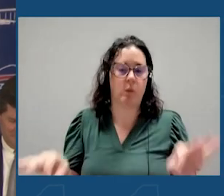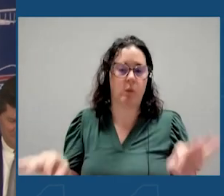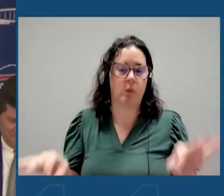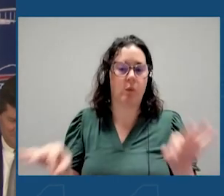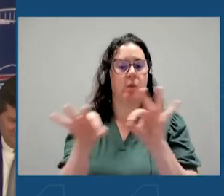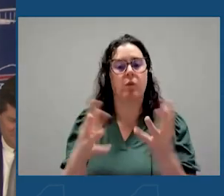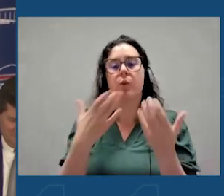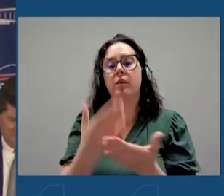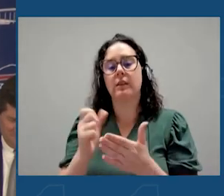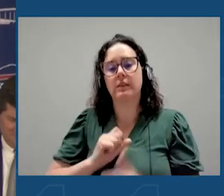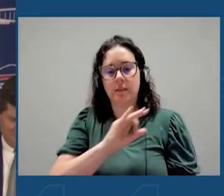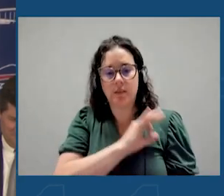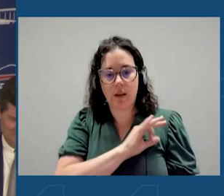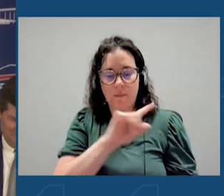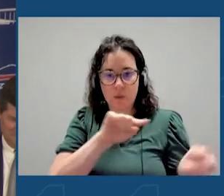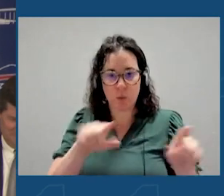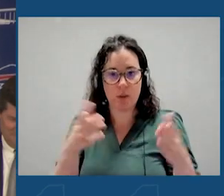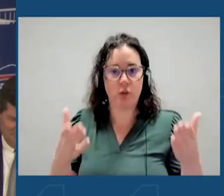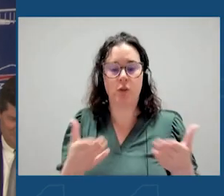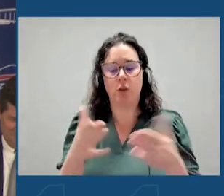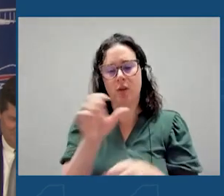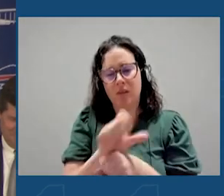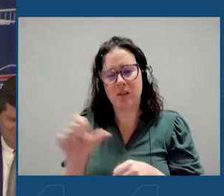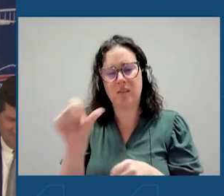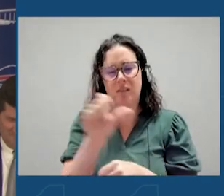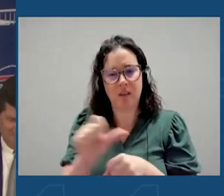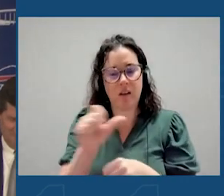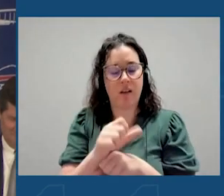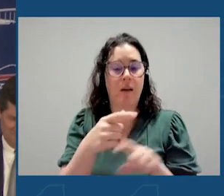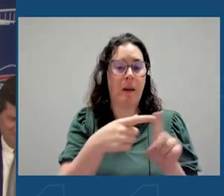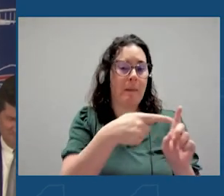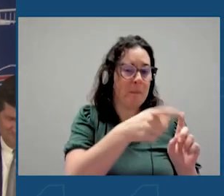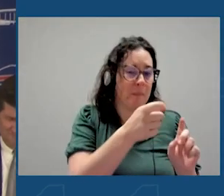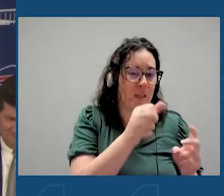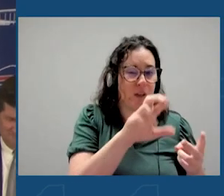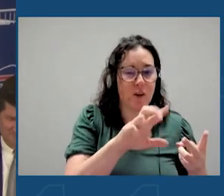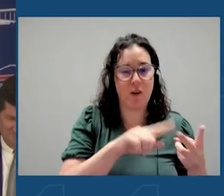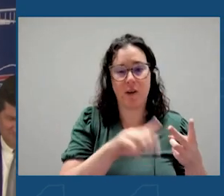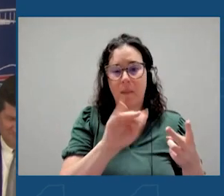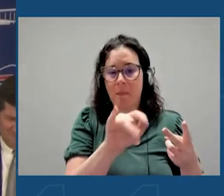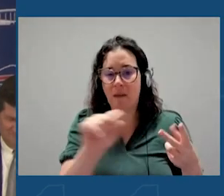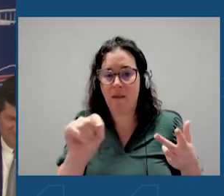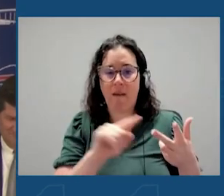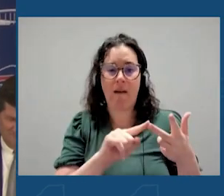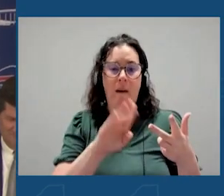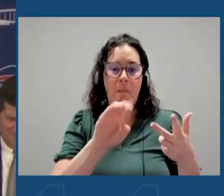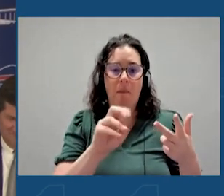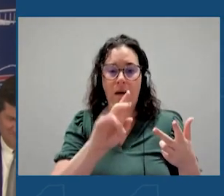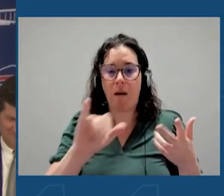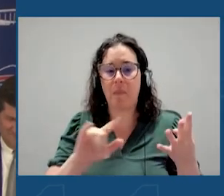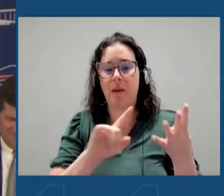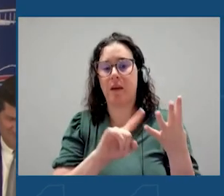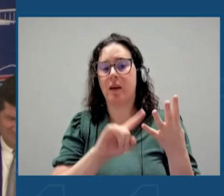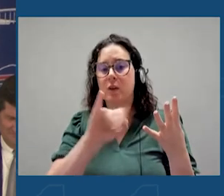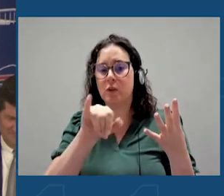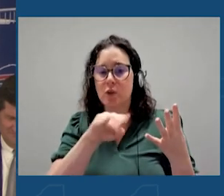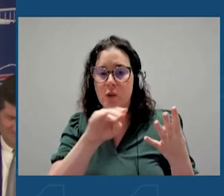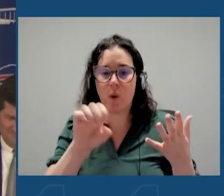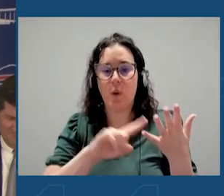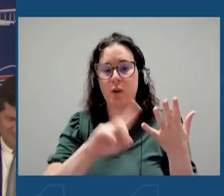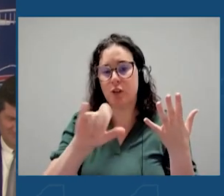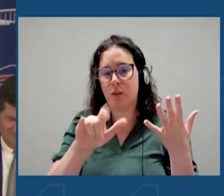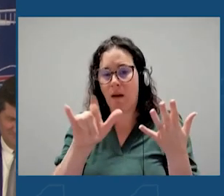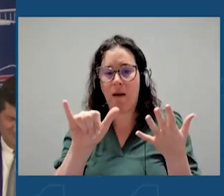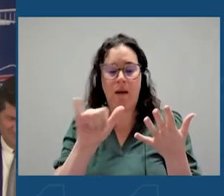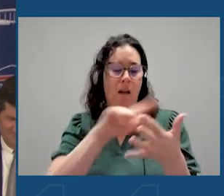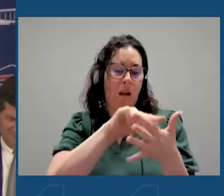that's down here that works so hard on it, from Peter to Matt to Bobby to Joe to Jay to who else am I missing in